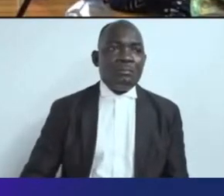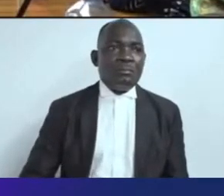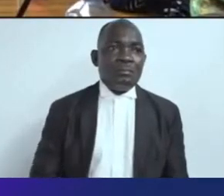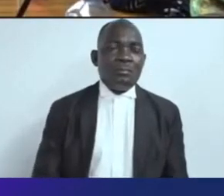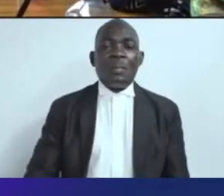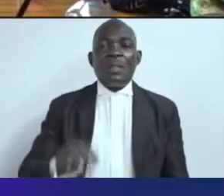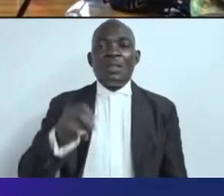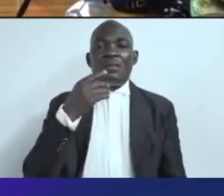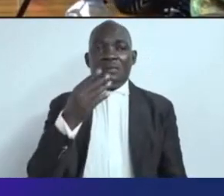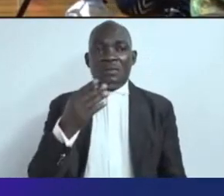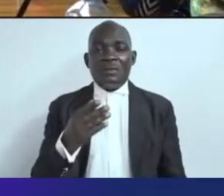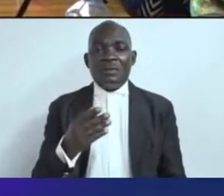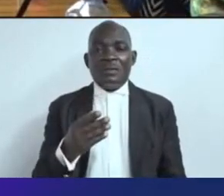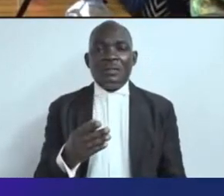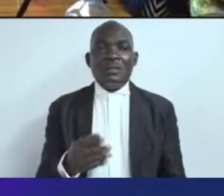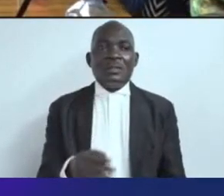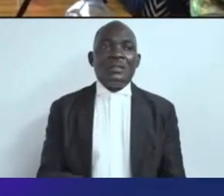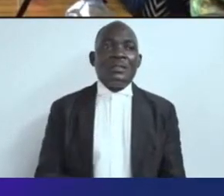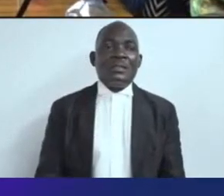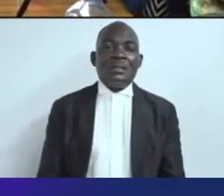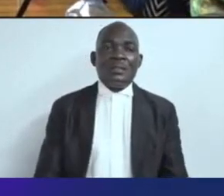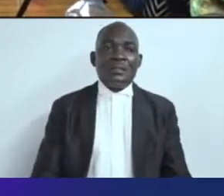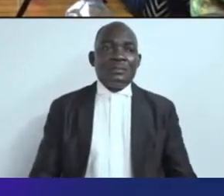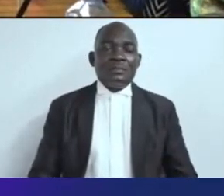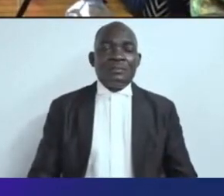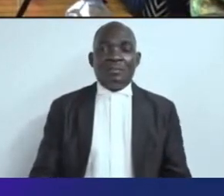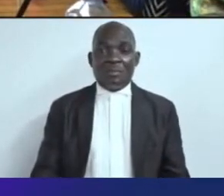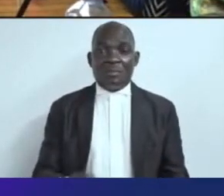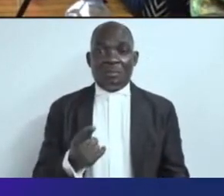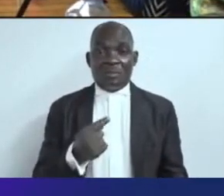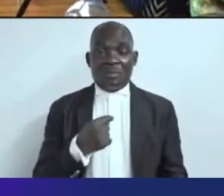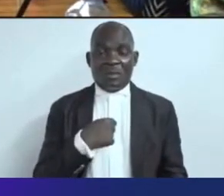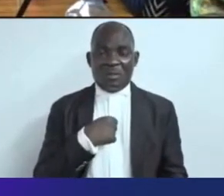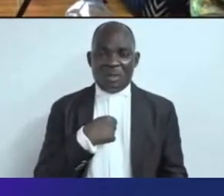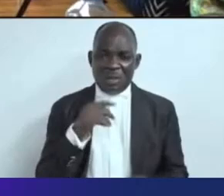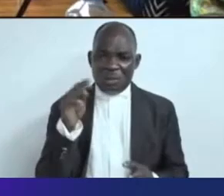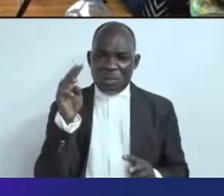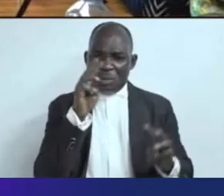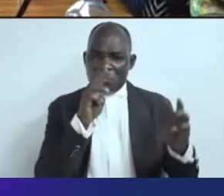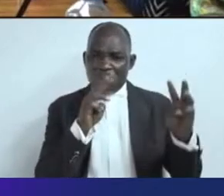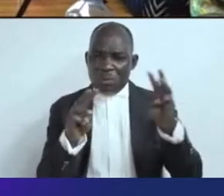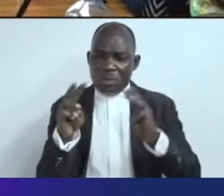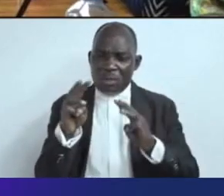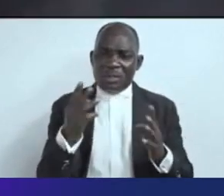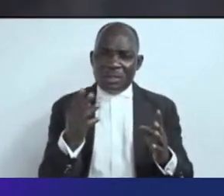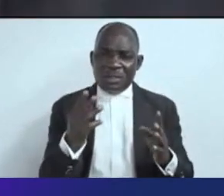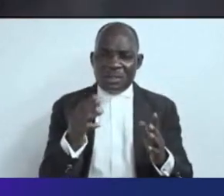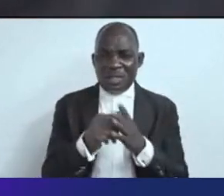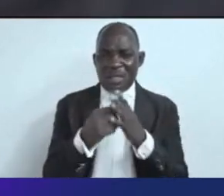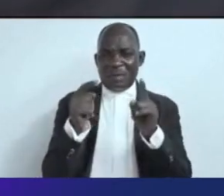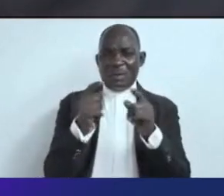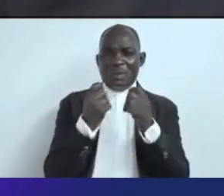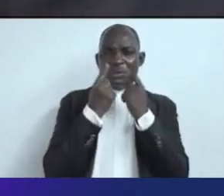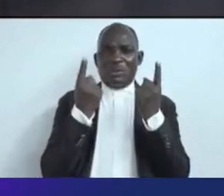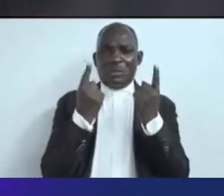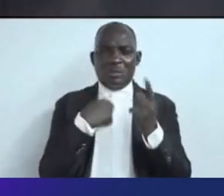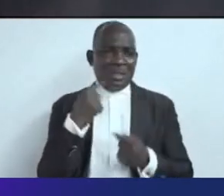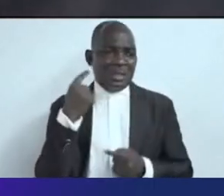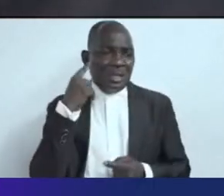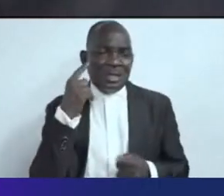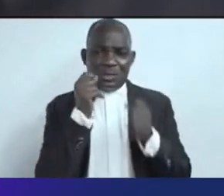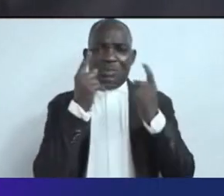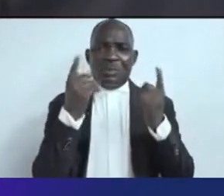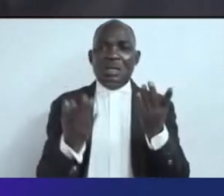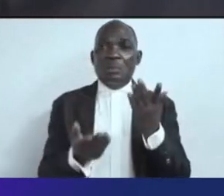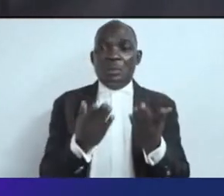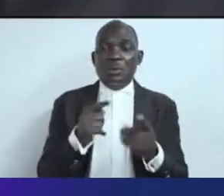Thank you, Governor Maxwell Adumbile Reuters. I was wondering, this came as a surprise to me and perhaps